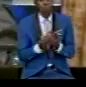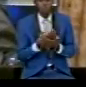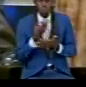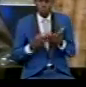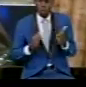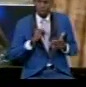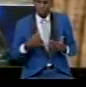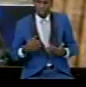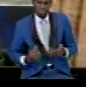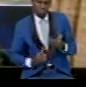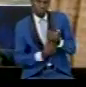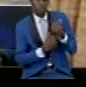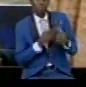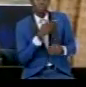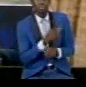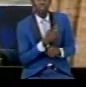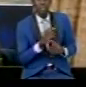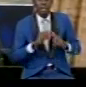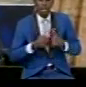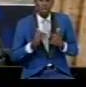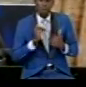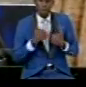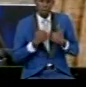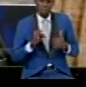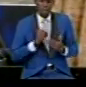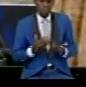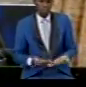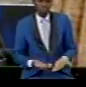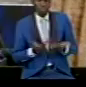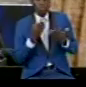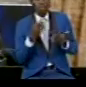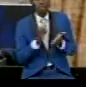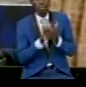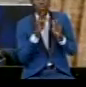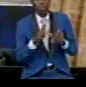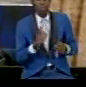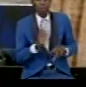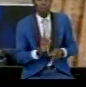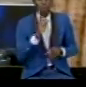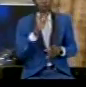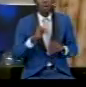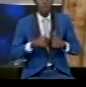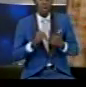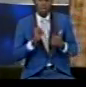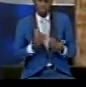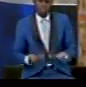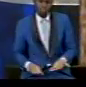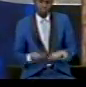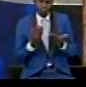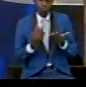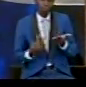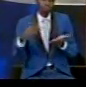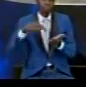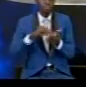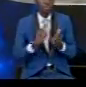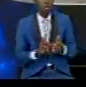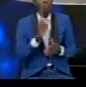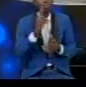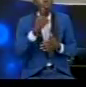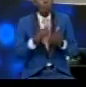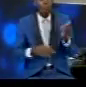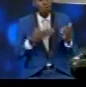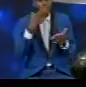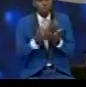lives? How have I raised them up? How have I lifted them up? What zeal have I given